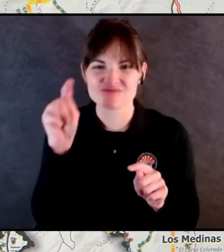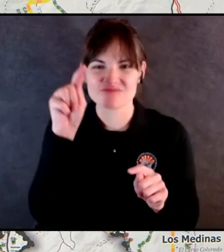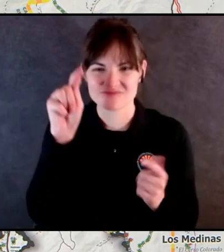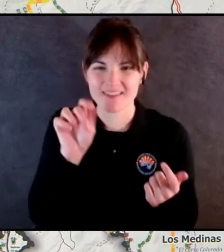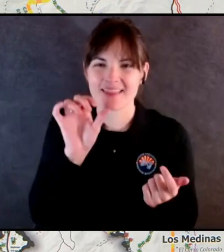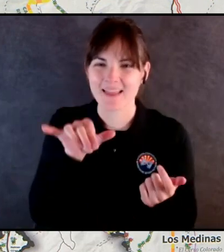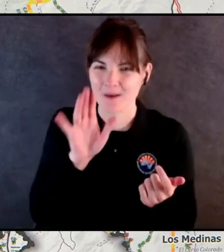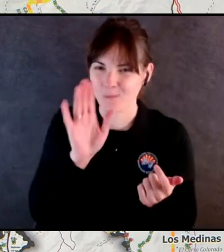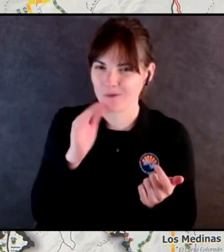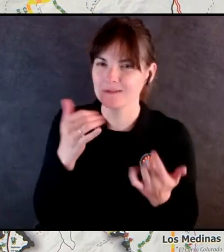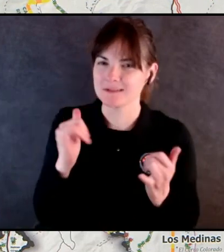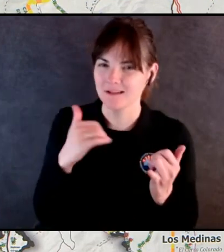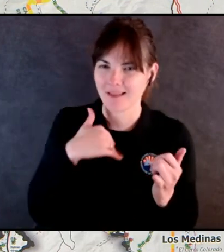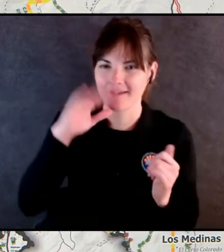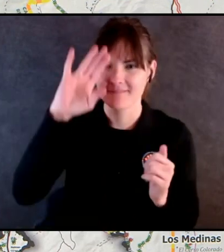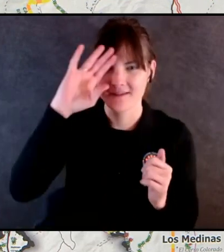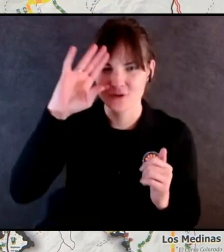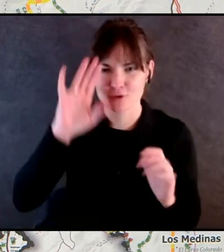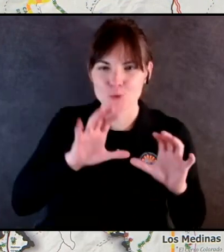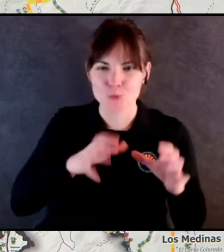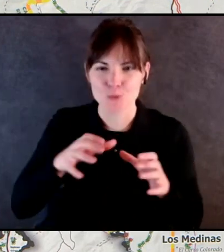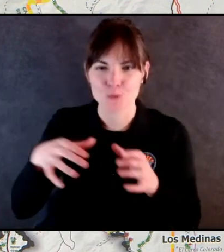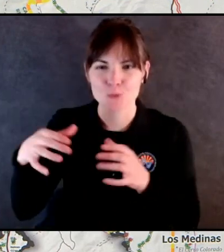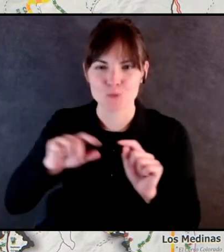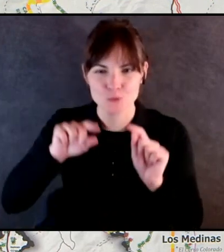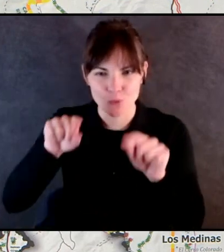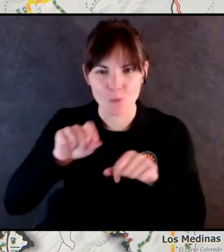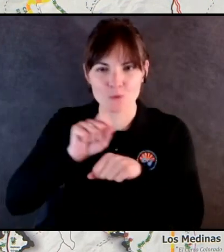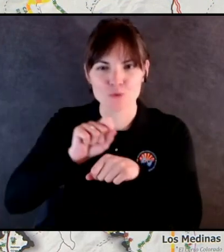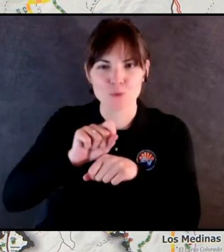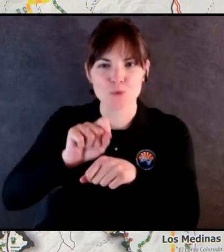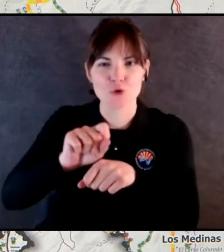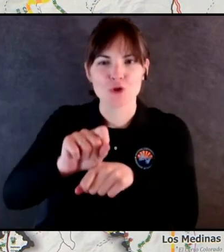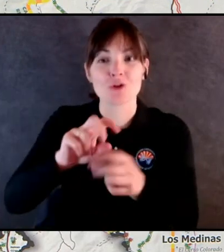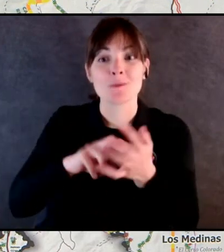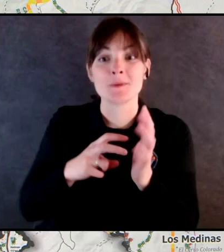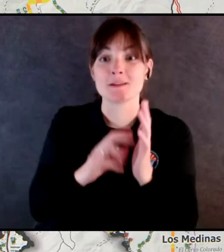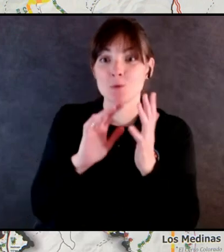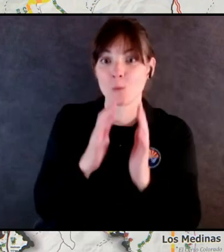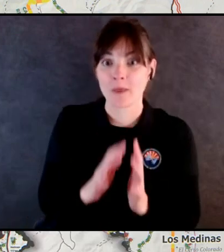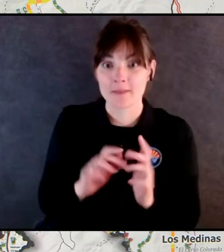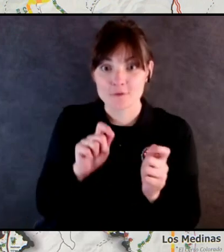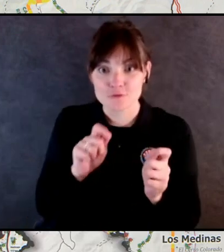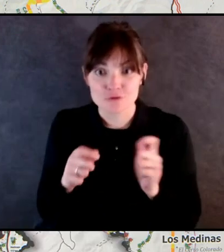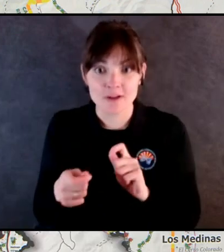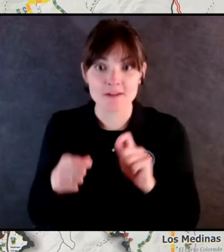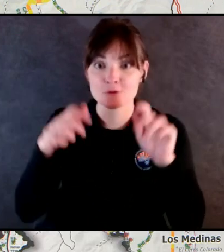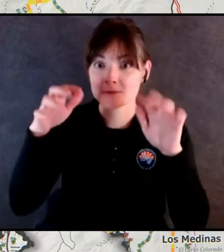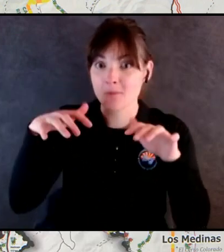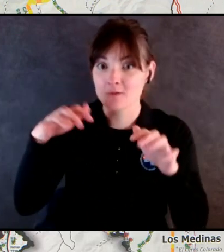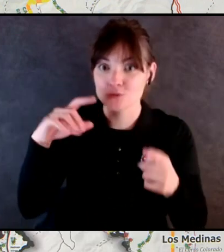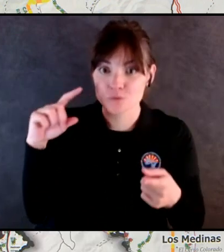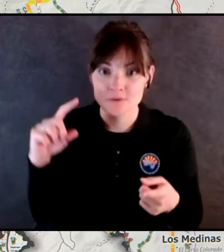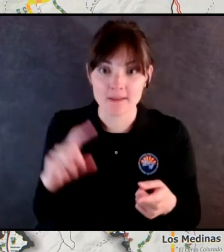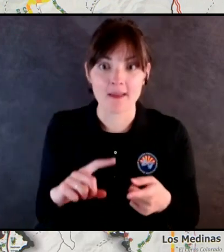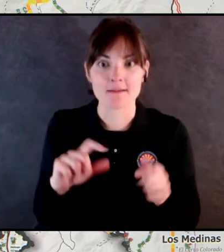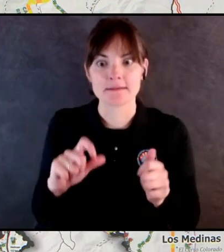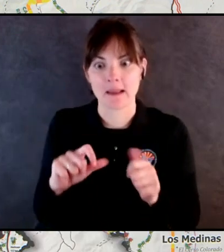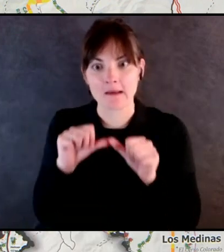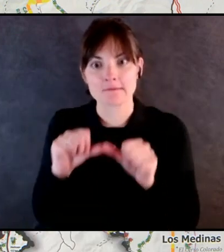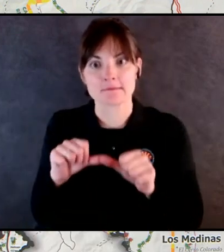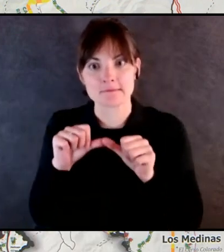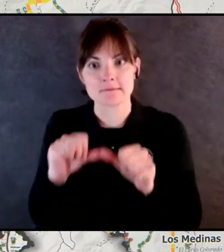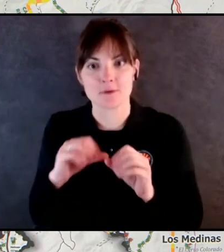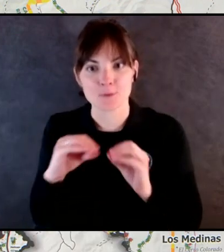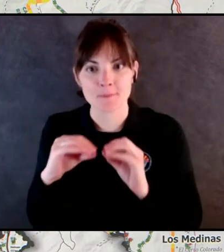actually complete that work when conditions allow for that shaded fuel break. But in the meantime, we'll be continuing with all the suppression repair